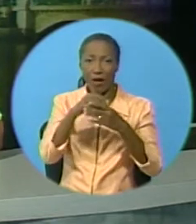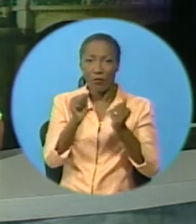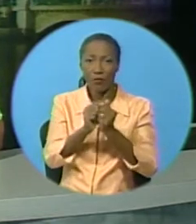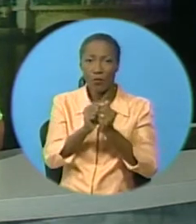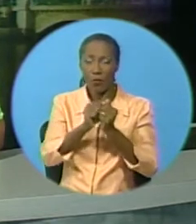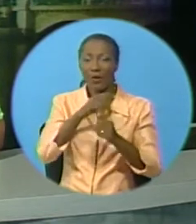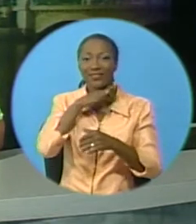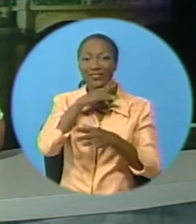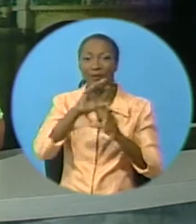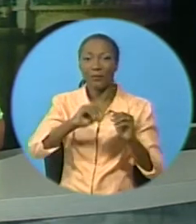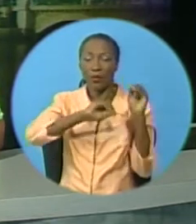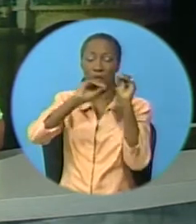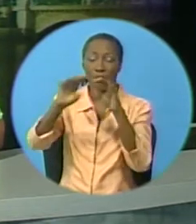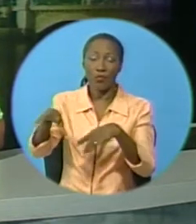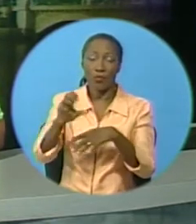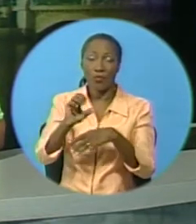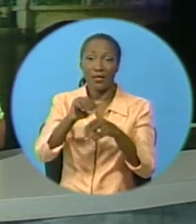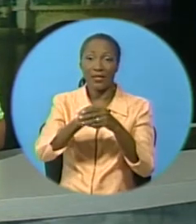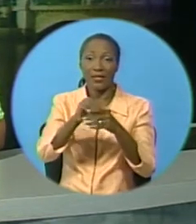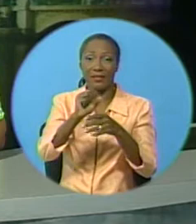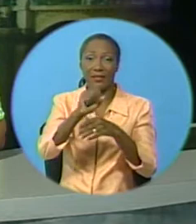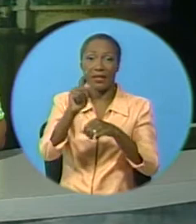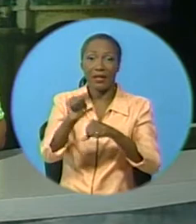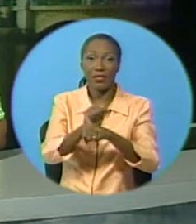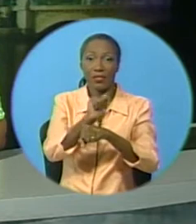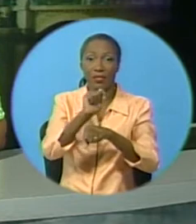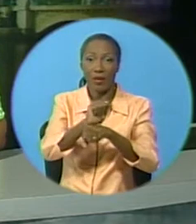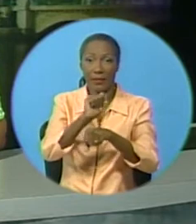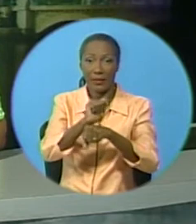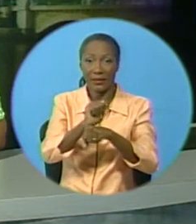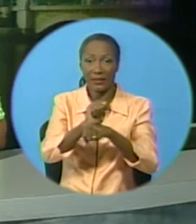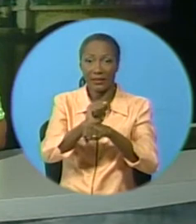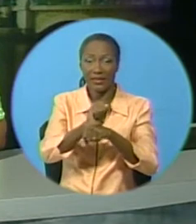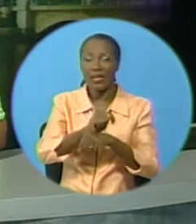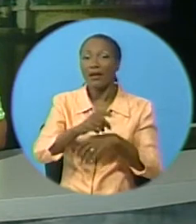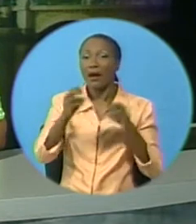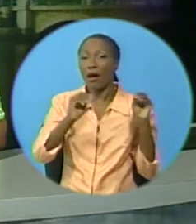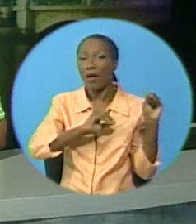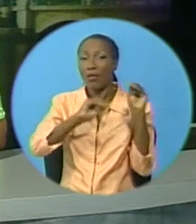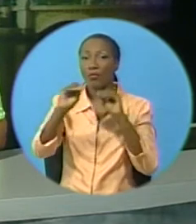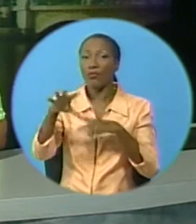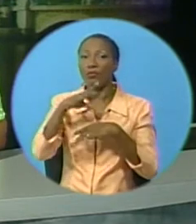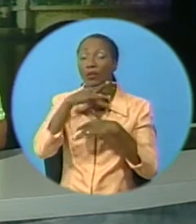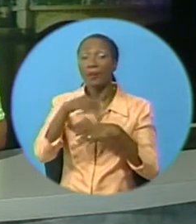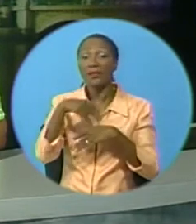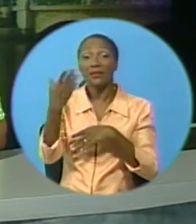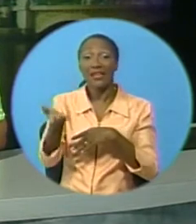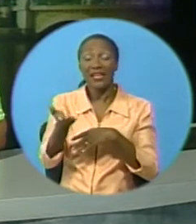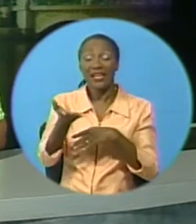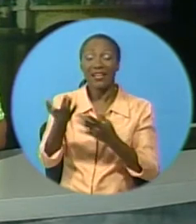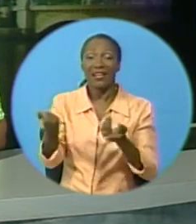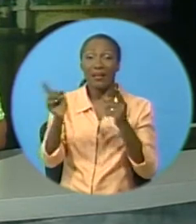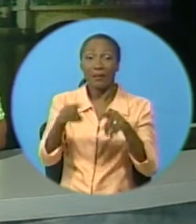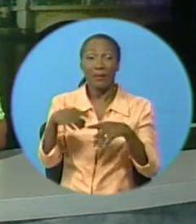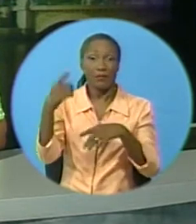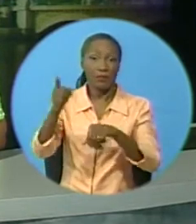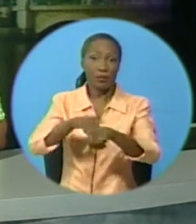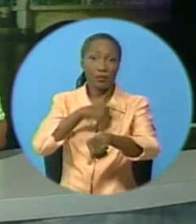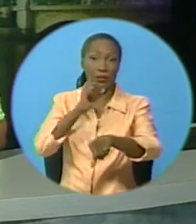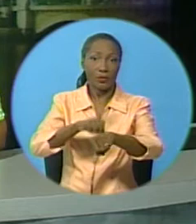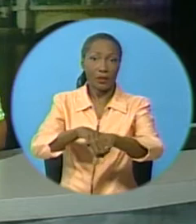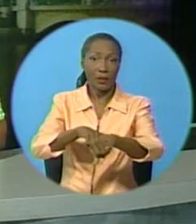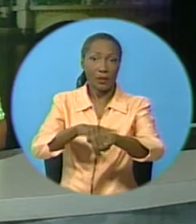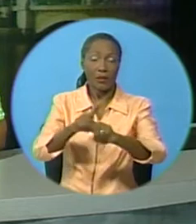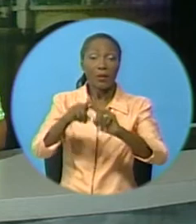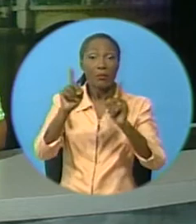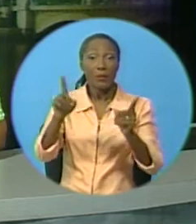to CBC News this morning, she says dumping in the area has been going on for a while. However, she also believes that security